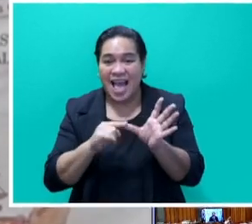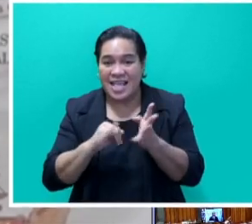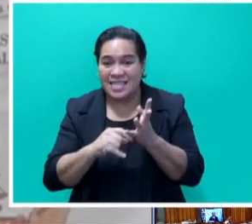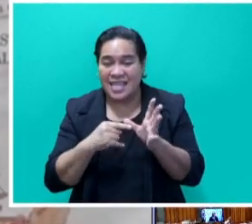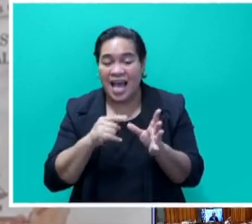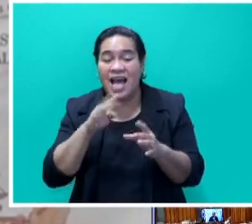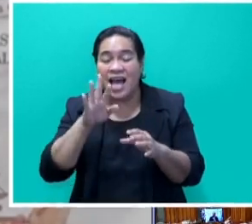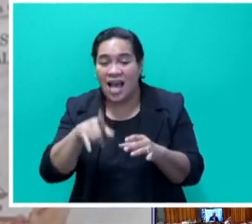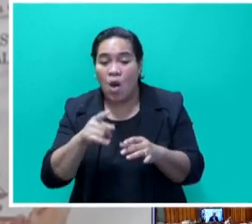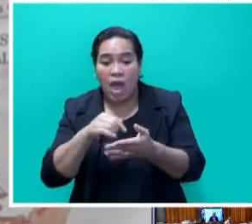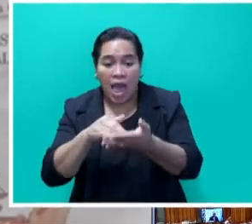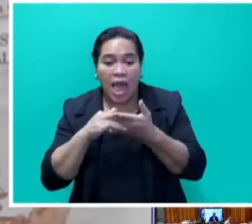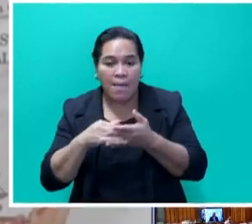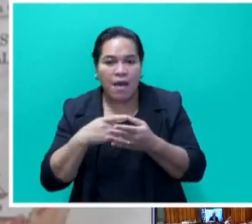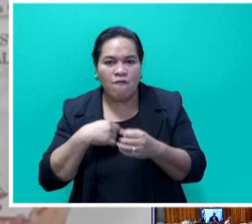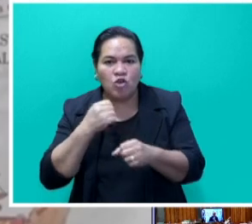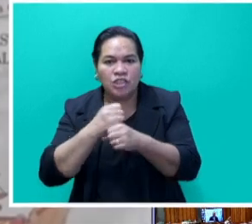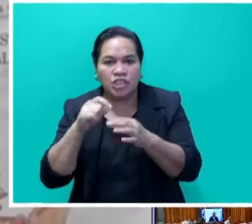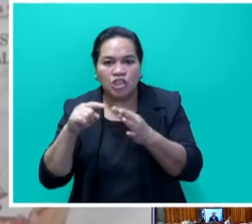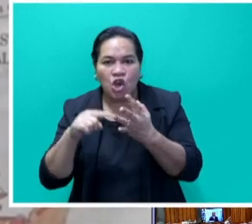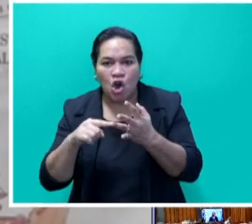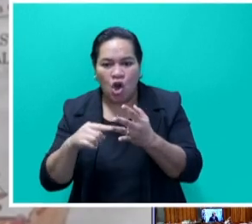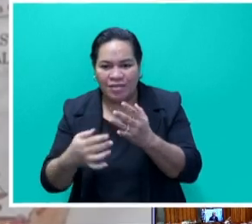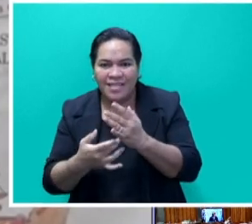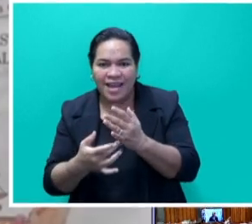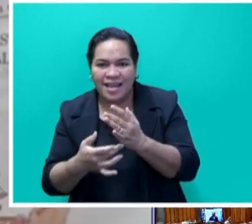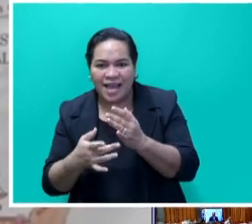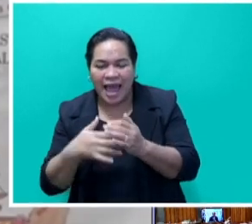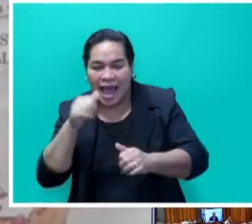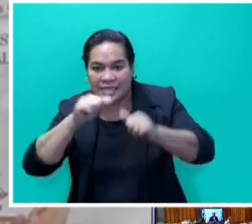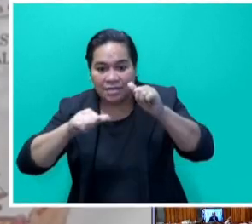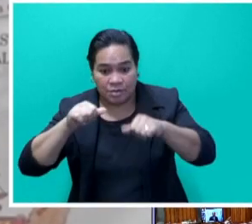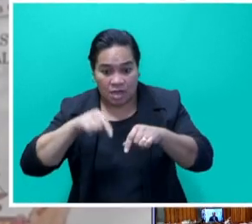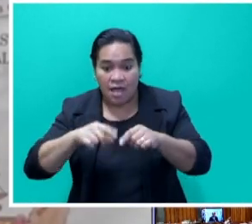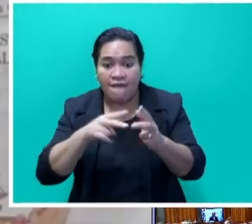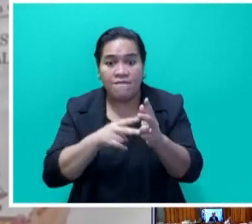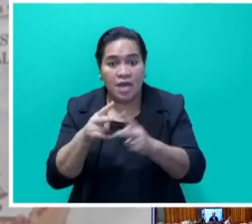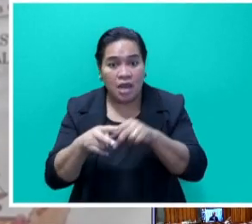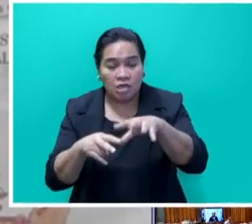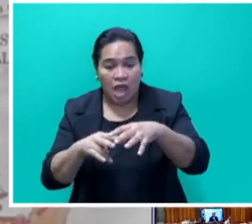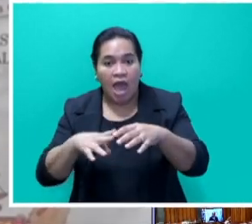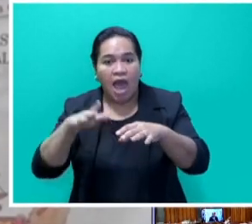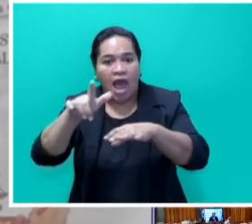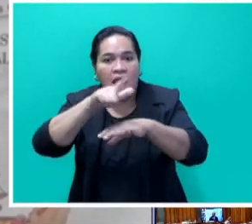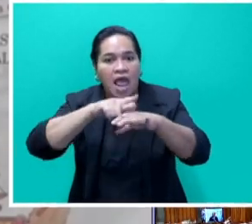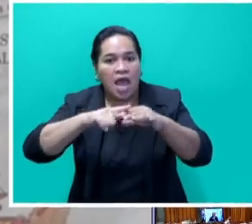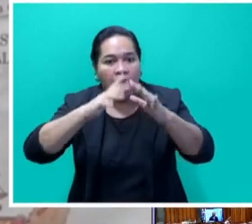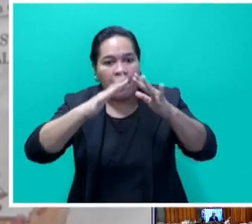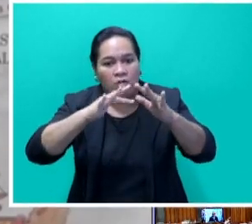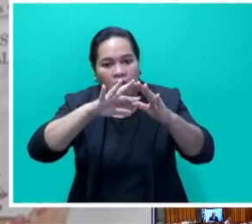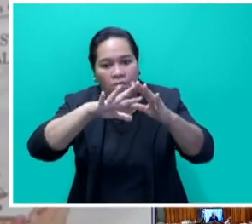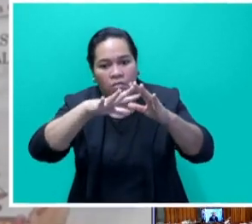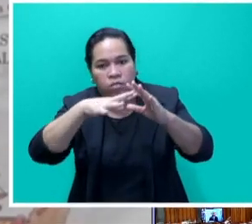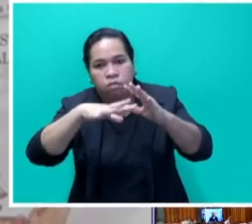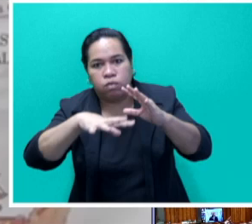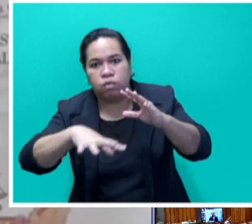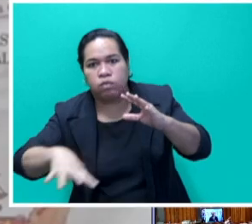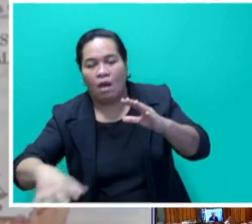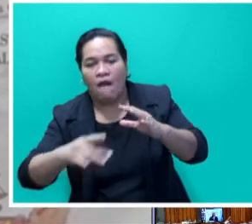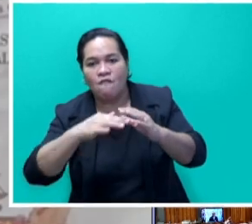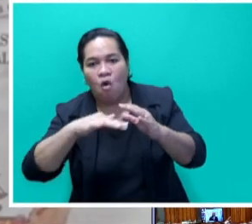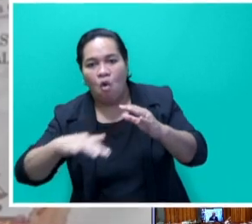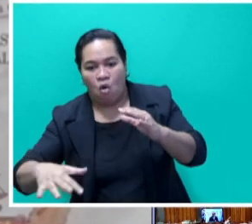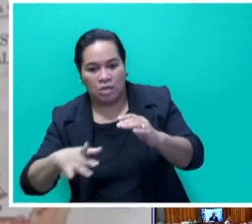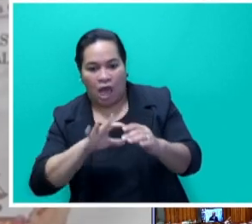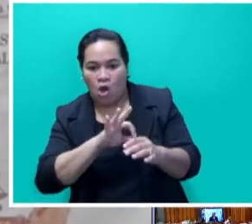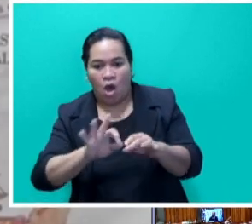of geotechnical assessments. And members will recall that this village had landslips which resulted in cracks on the ground, make it